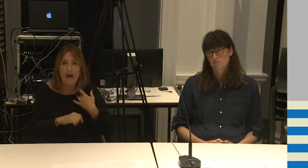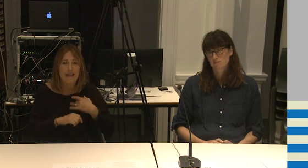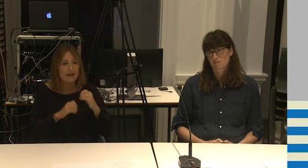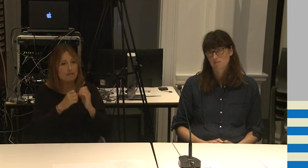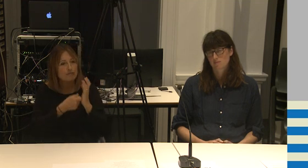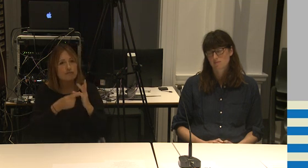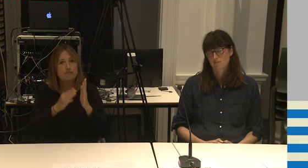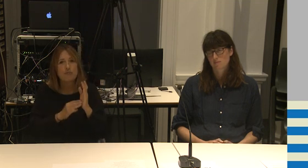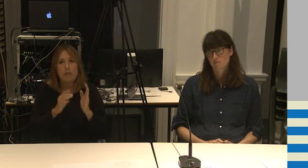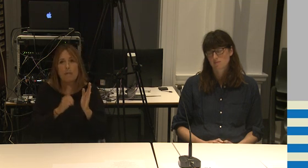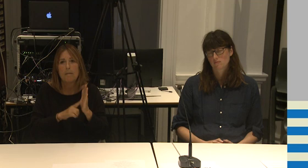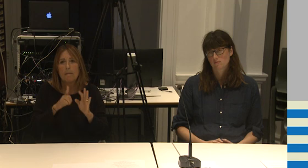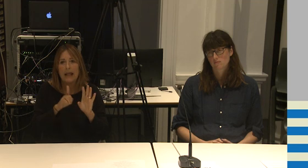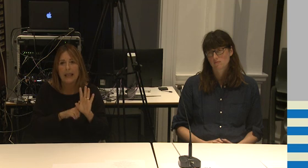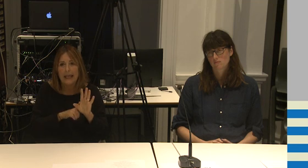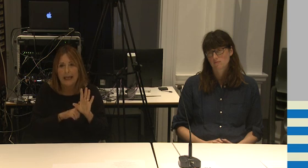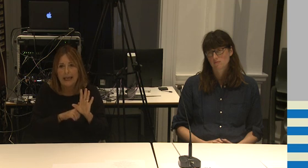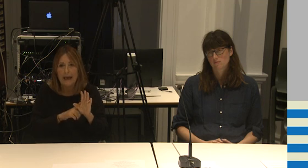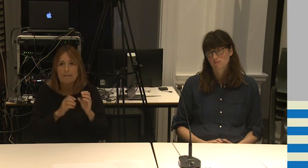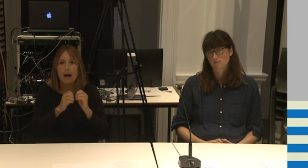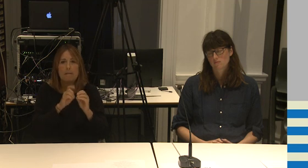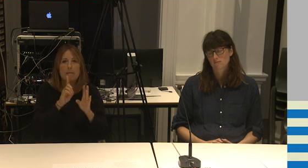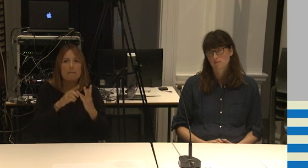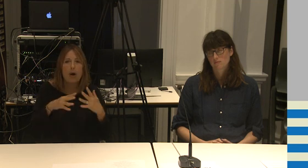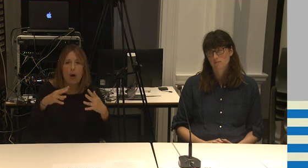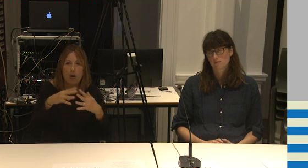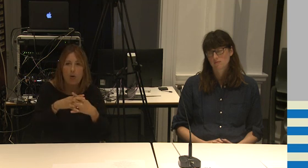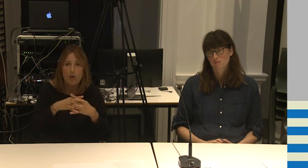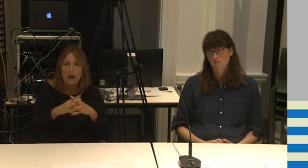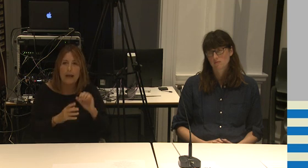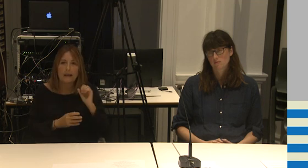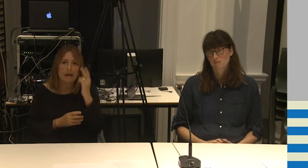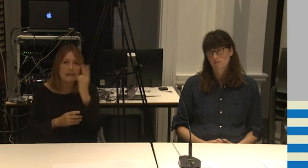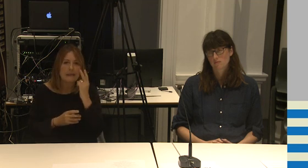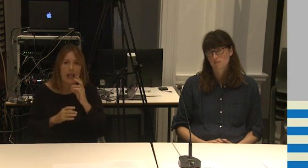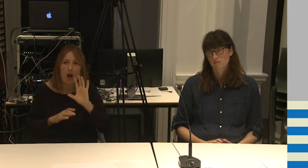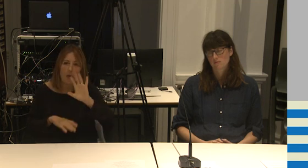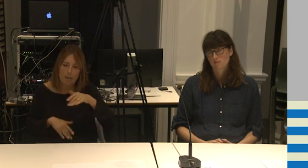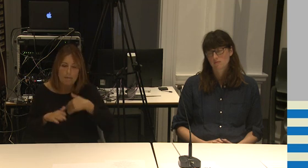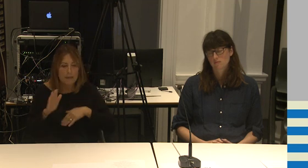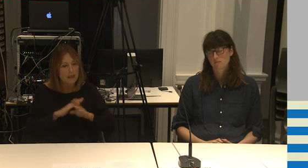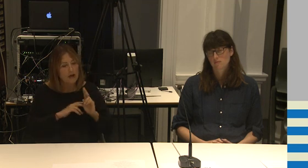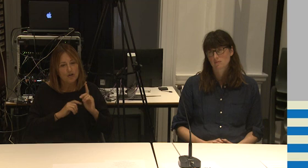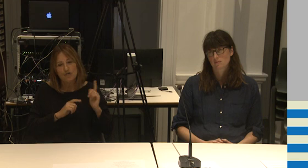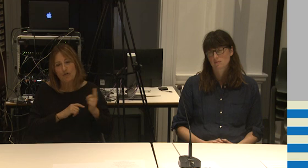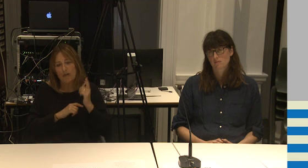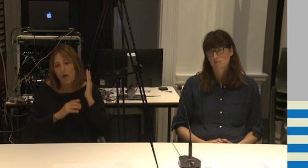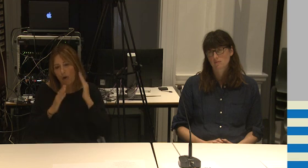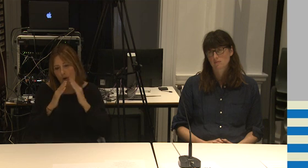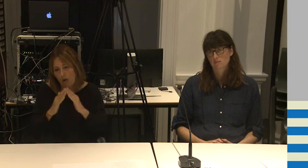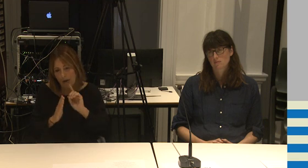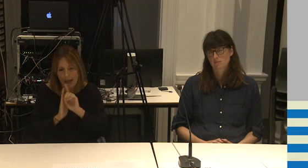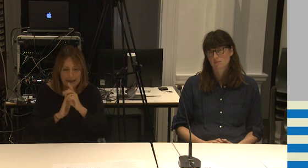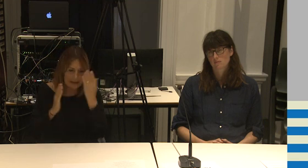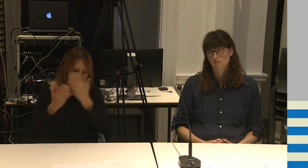Bromley by a boat in an Otis studio complex, and I was going home very late at night, and this